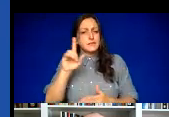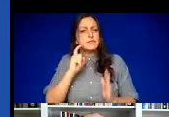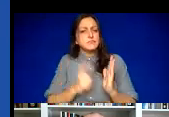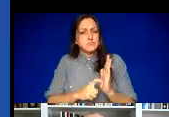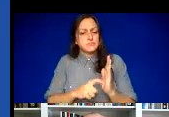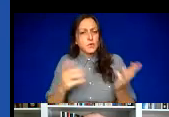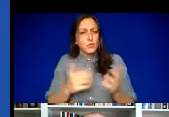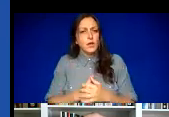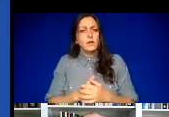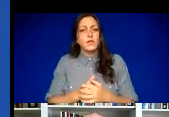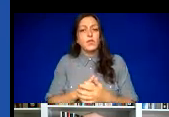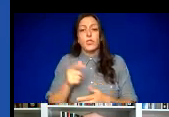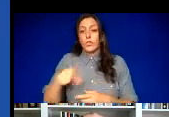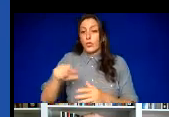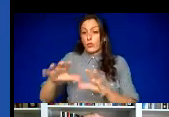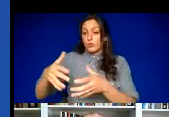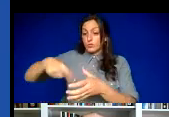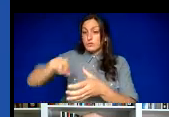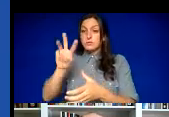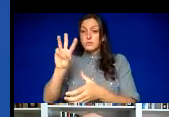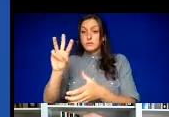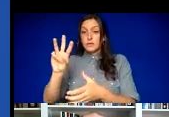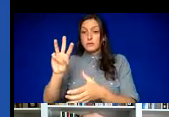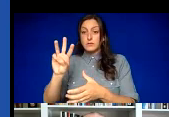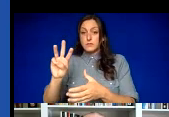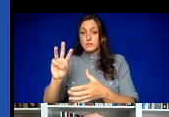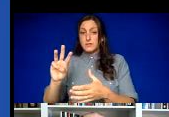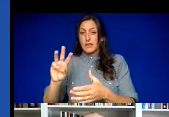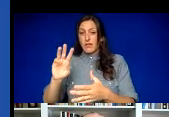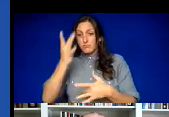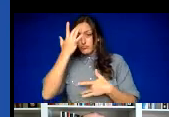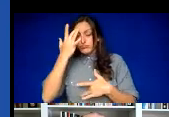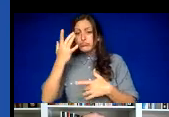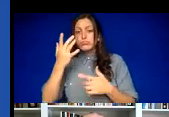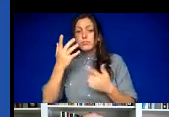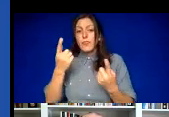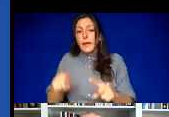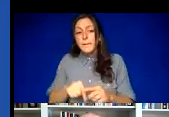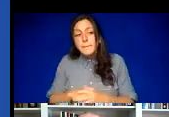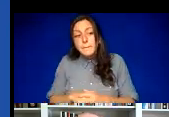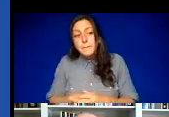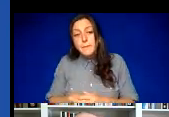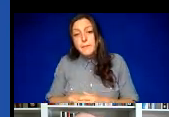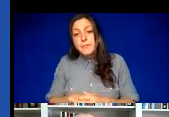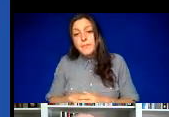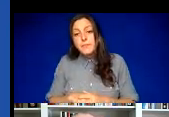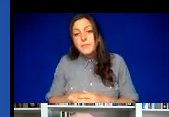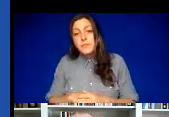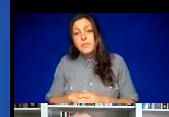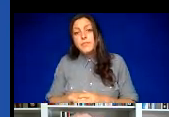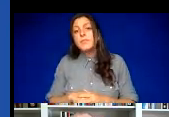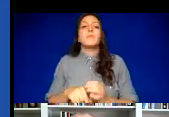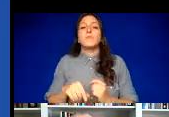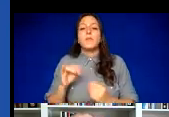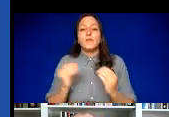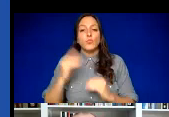that the cases themselves seem to be occurring at a rate that at first blush is higher than what would